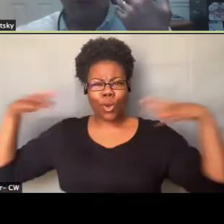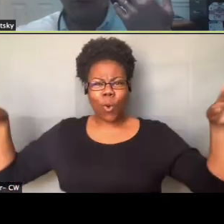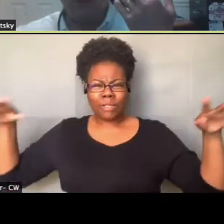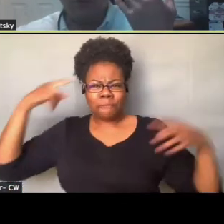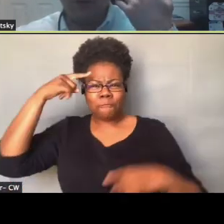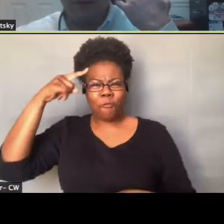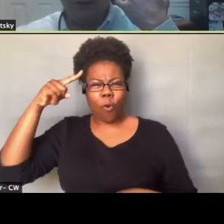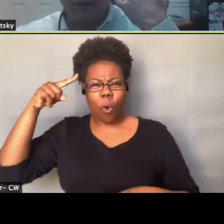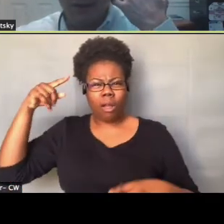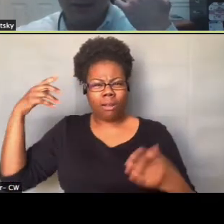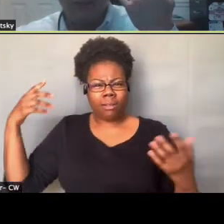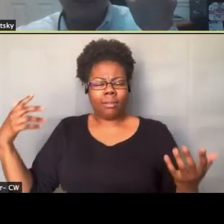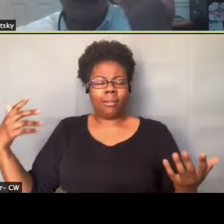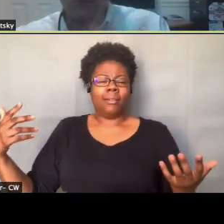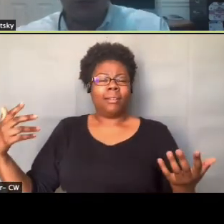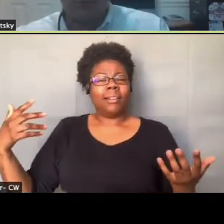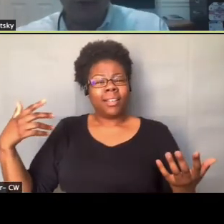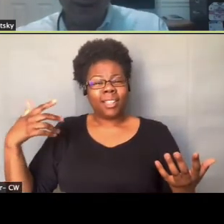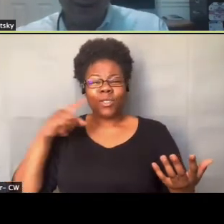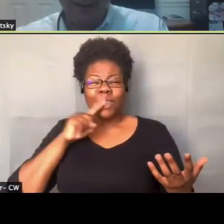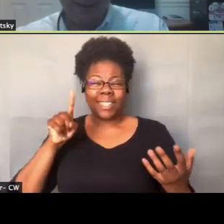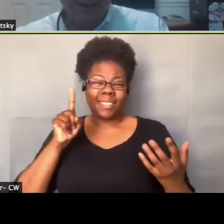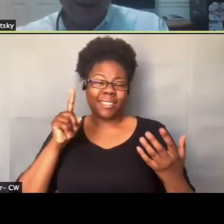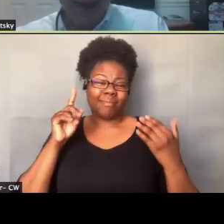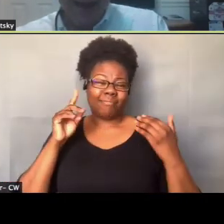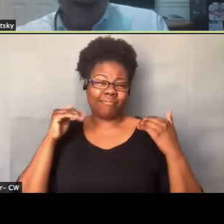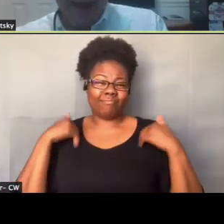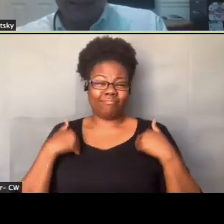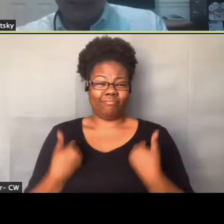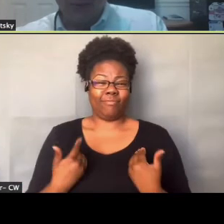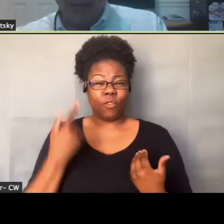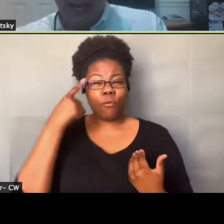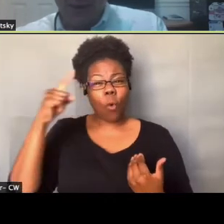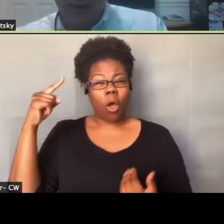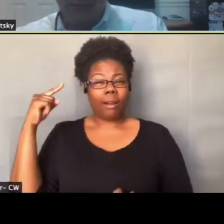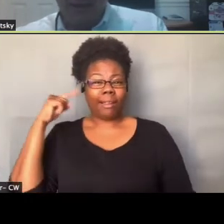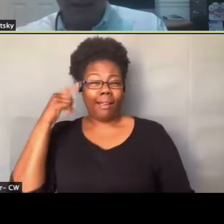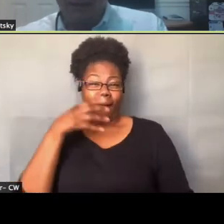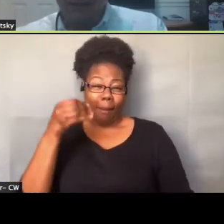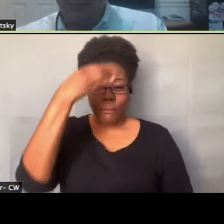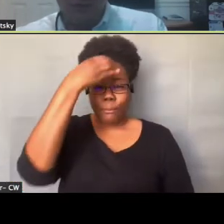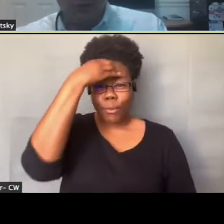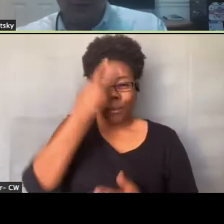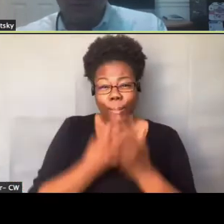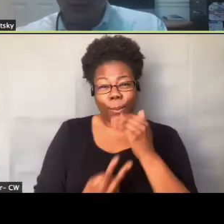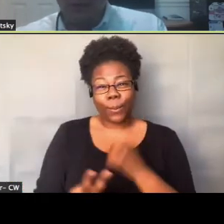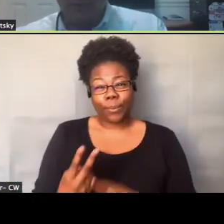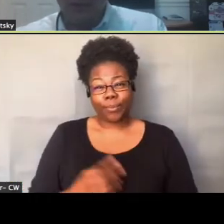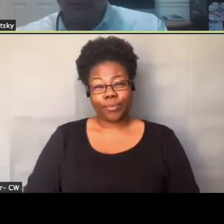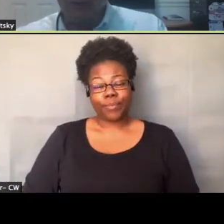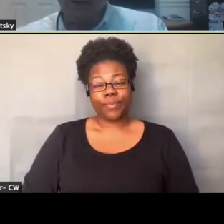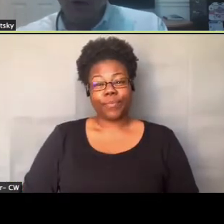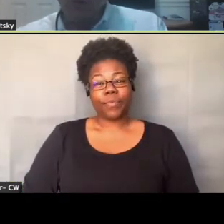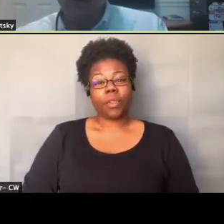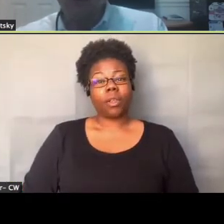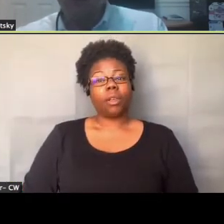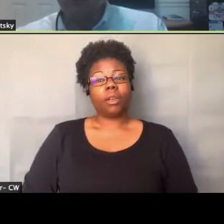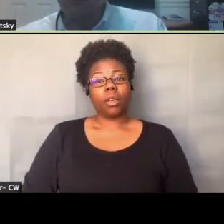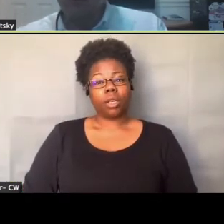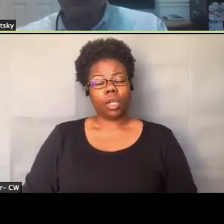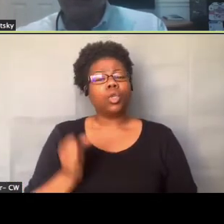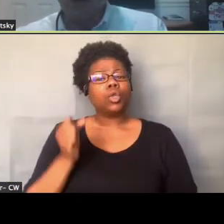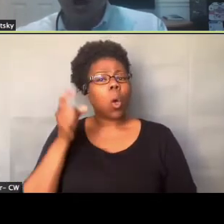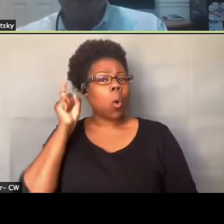tiring to the ear than to your brain. And so if the hearing aid recognizes much noise but no speech, what